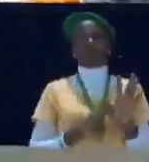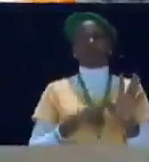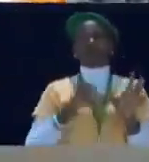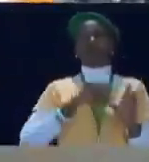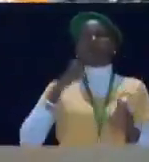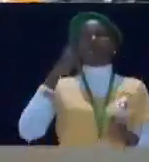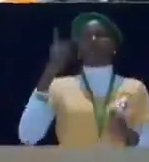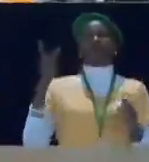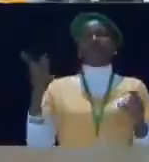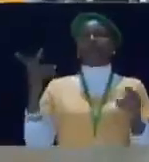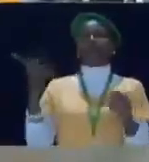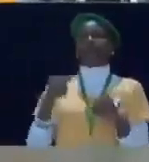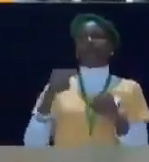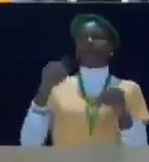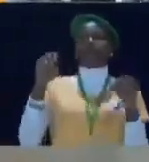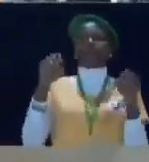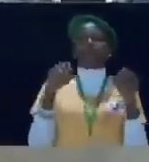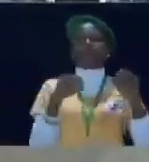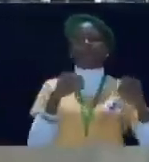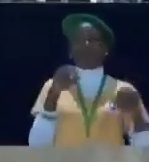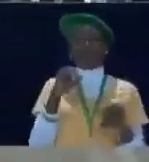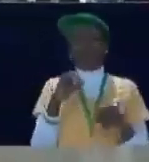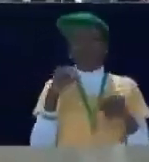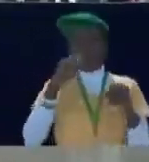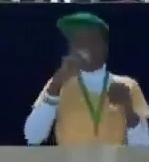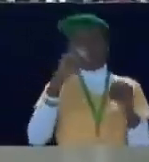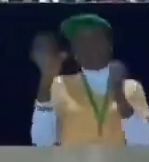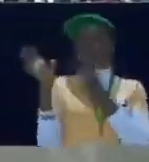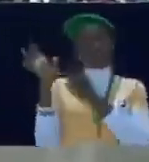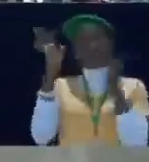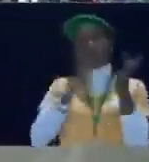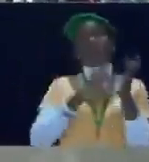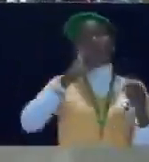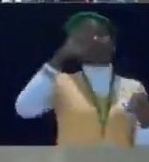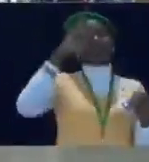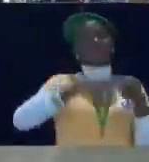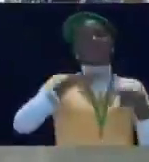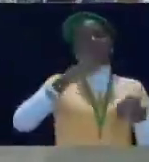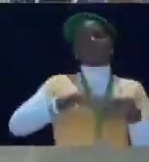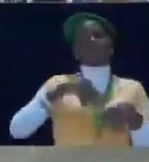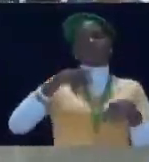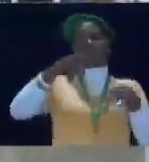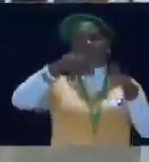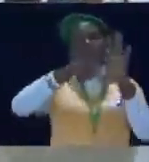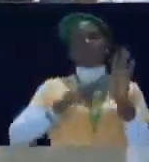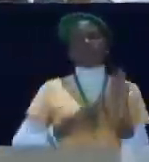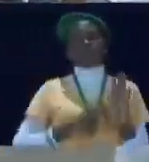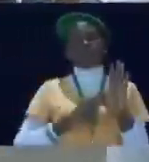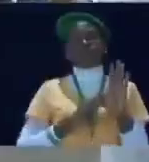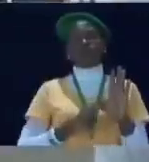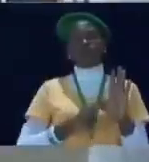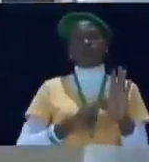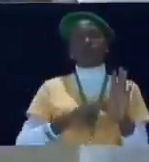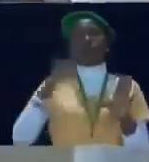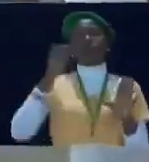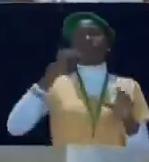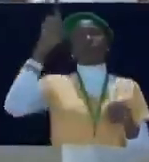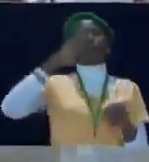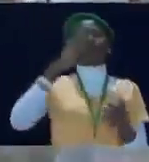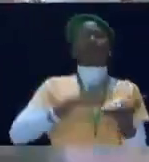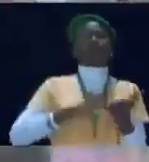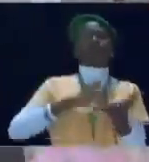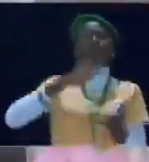I see Yeshua, he's seated on his throne. Yes, you are